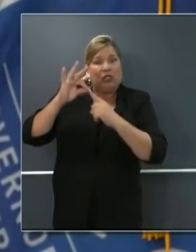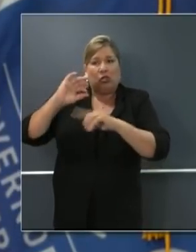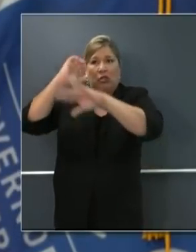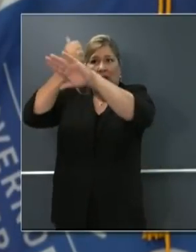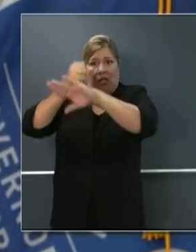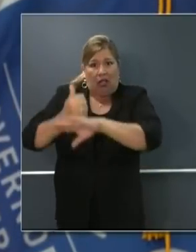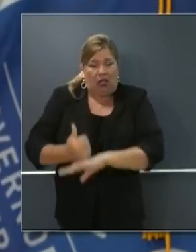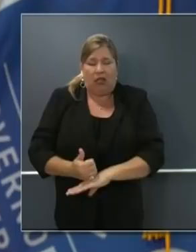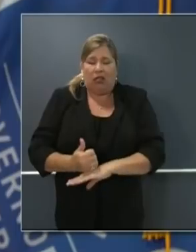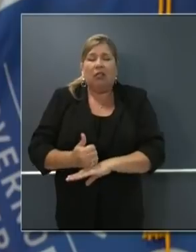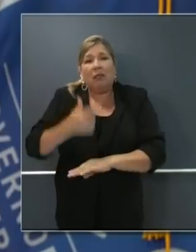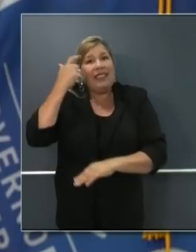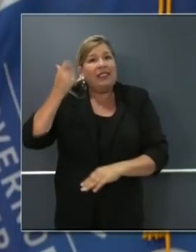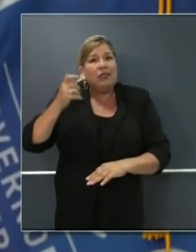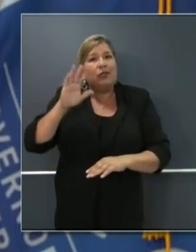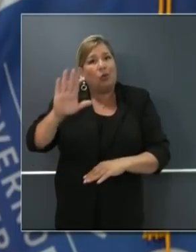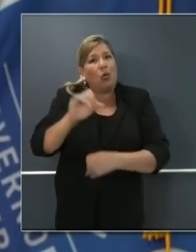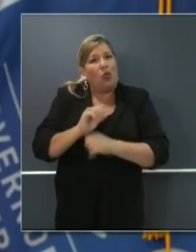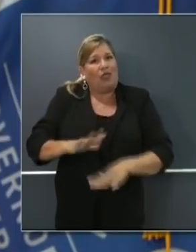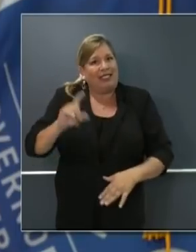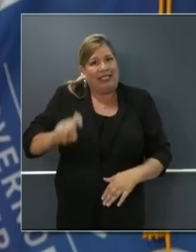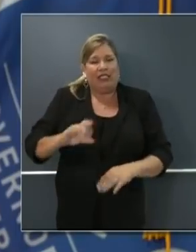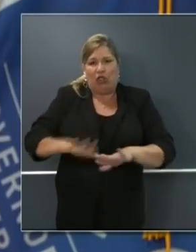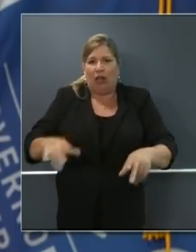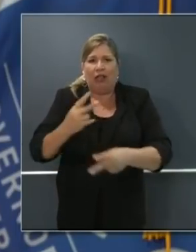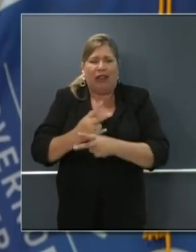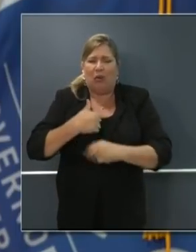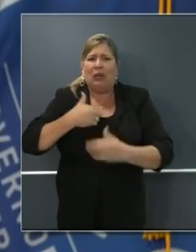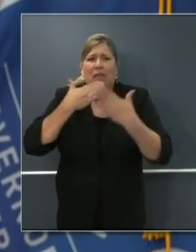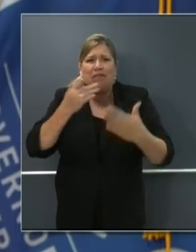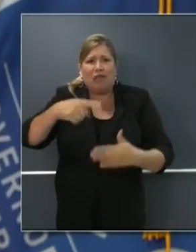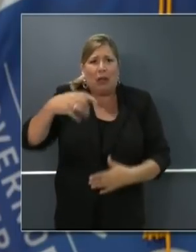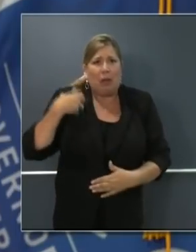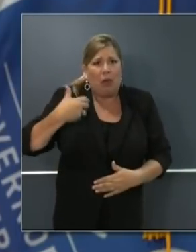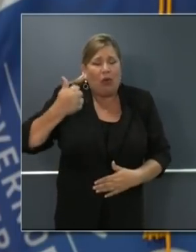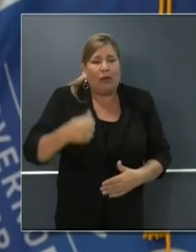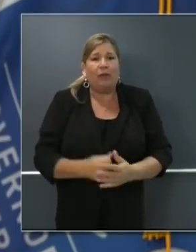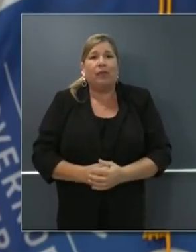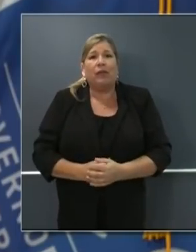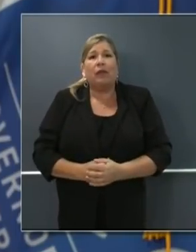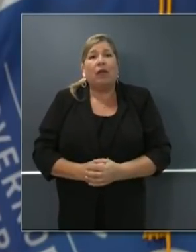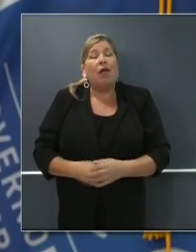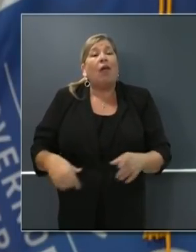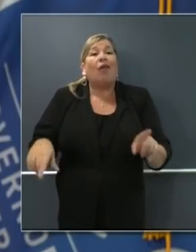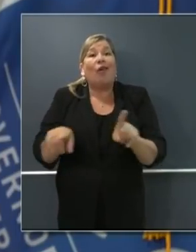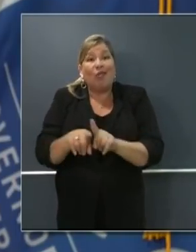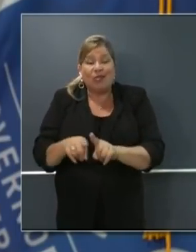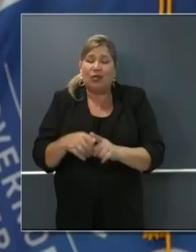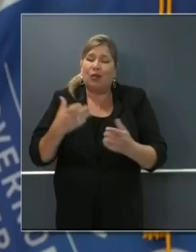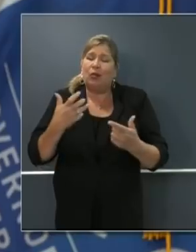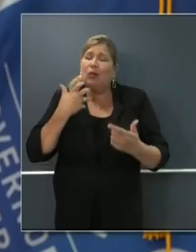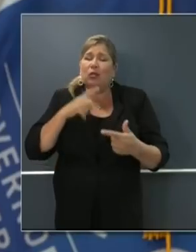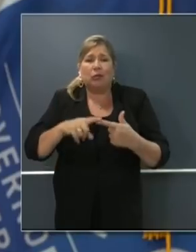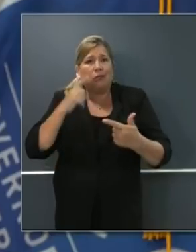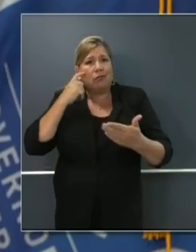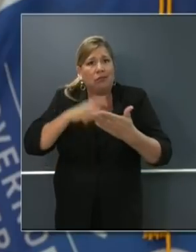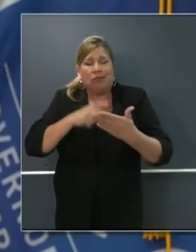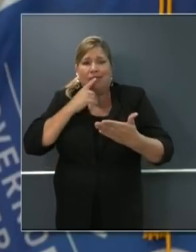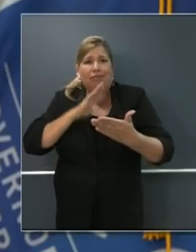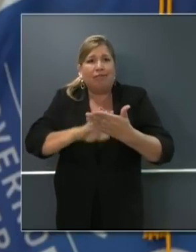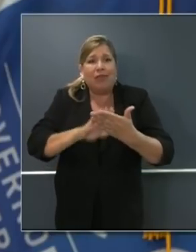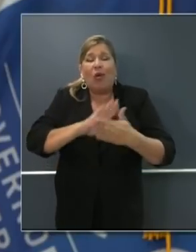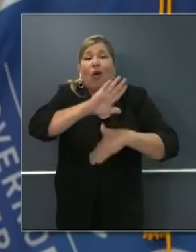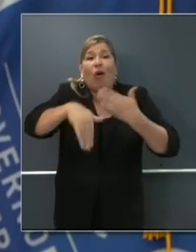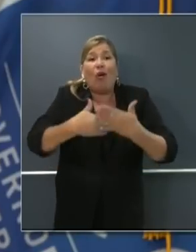needs of your workforce in this space. And certainly don't want to leave out the workforce itself, the child care providers and early learning workforce across